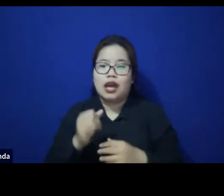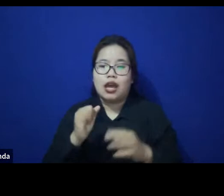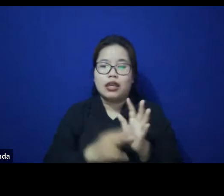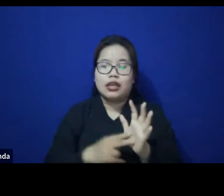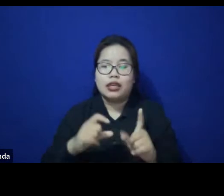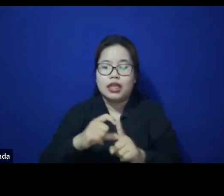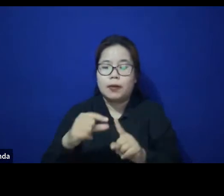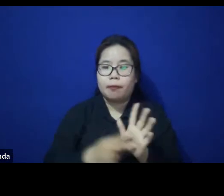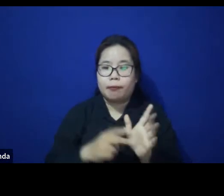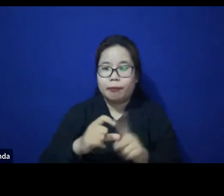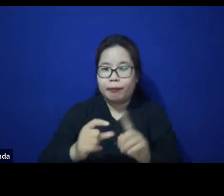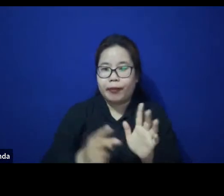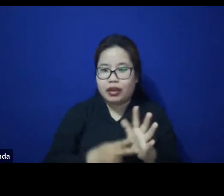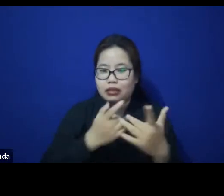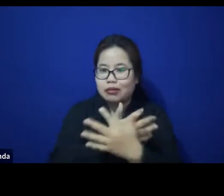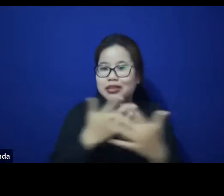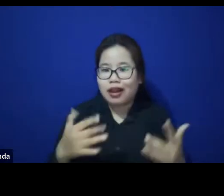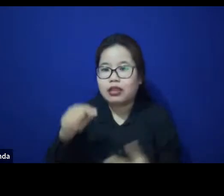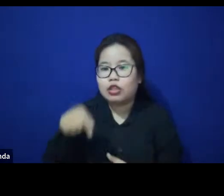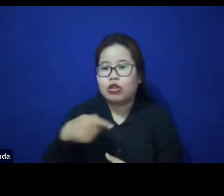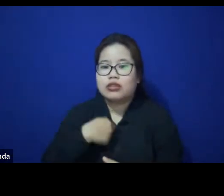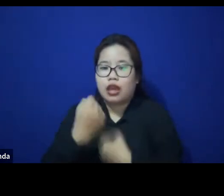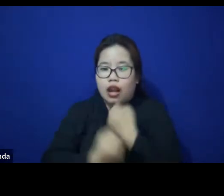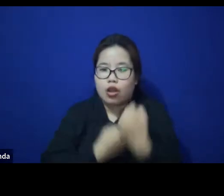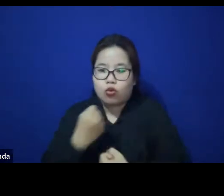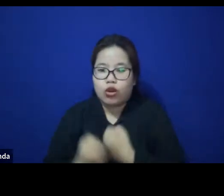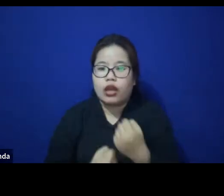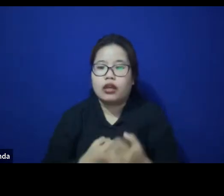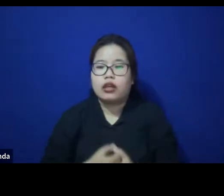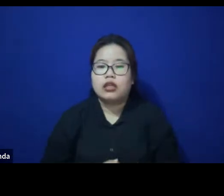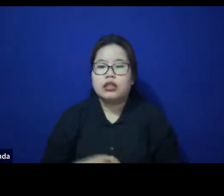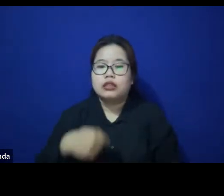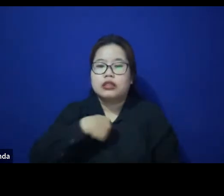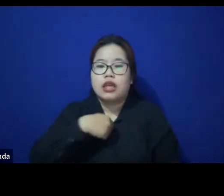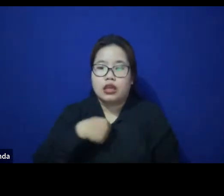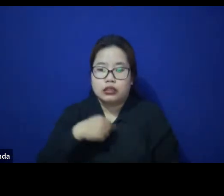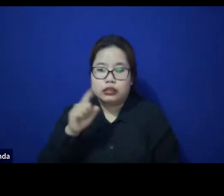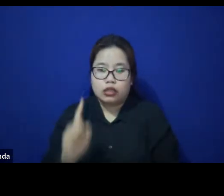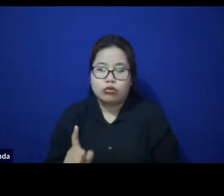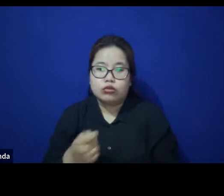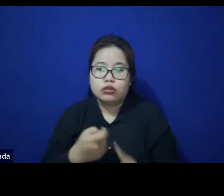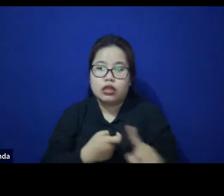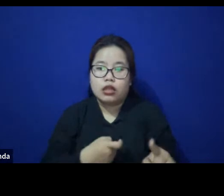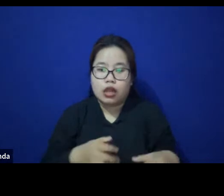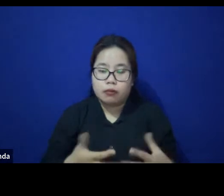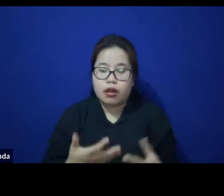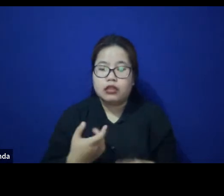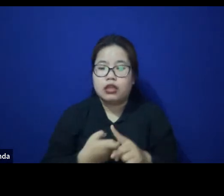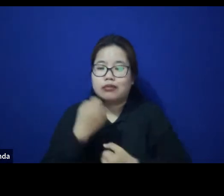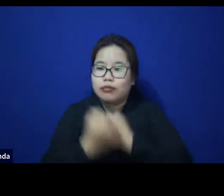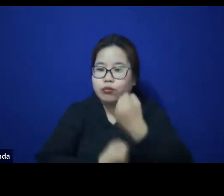did. I was one of those ones who actually fought for the NDIS. So even though it got